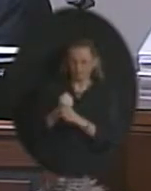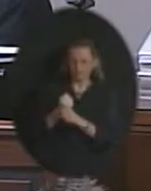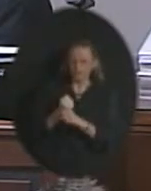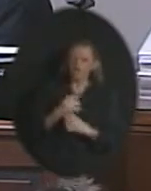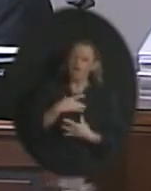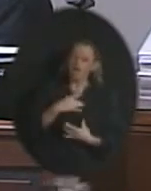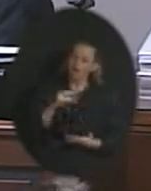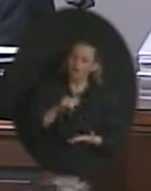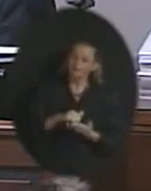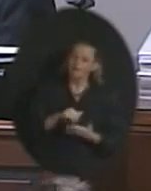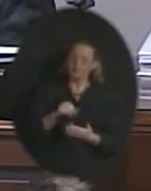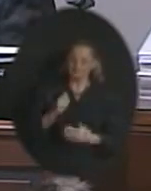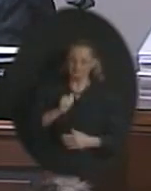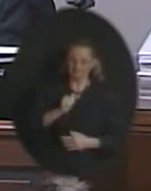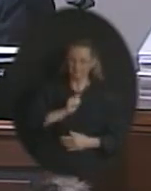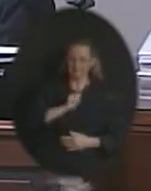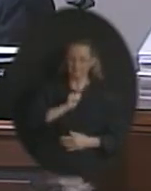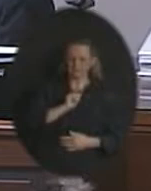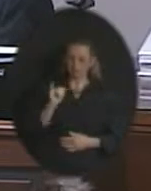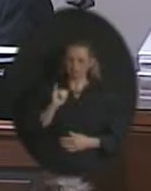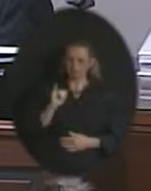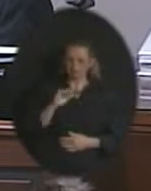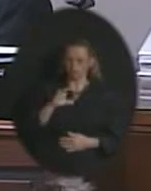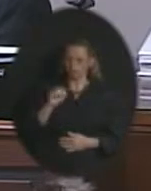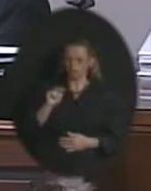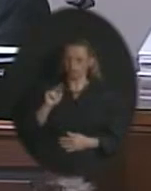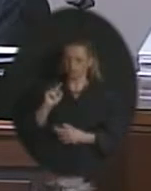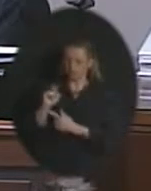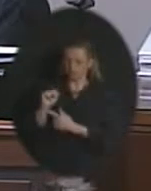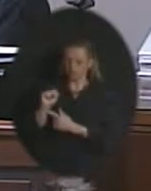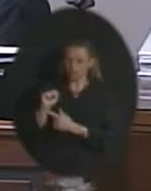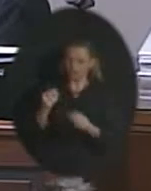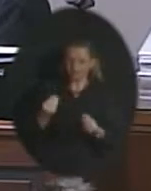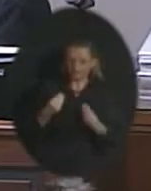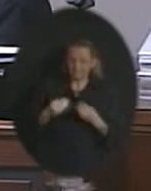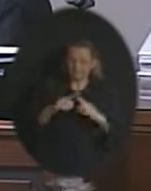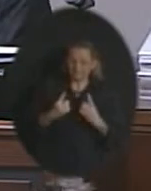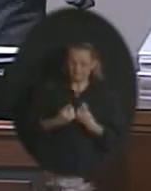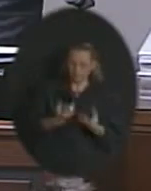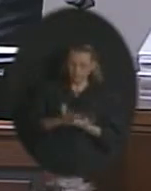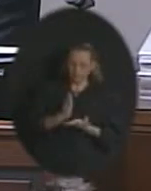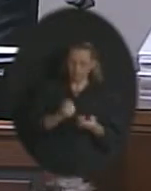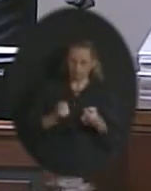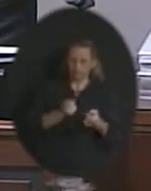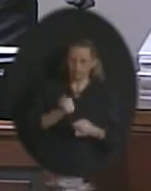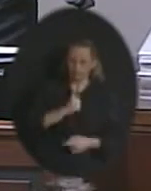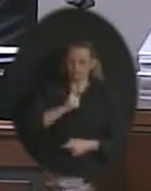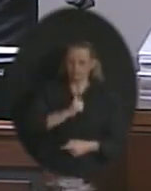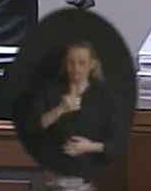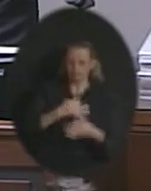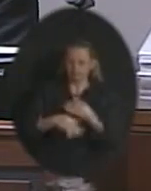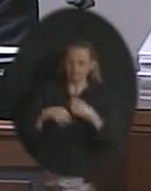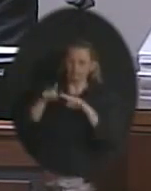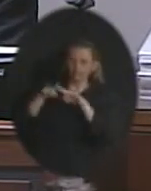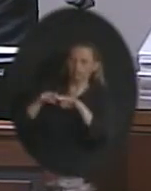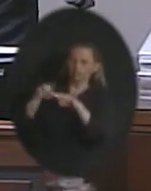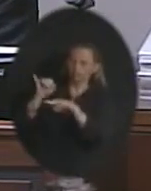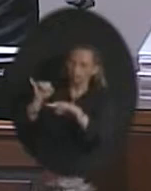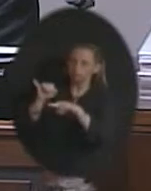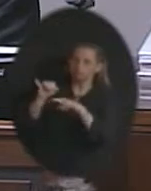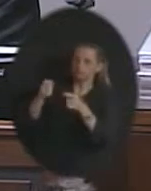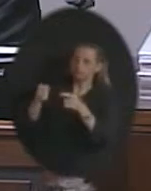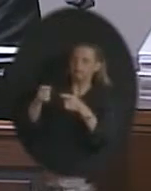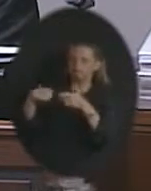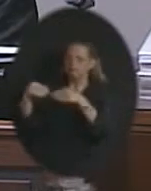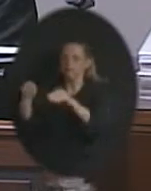self-insured retention, which actually gives the right of the district to really manage their claim from dollar one instead of handing it off to an insurance company to manage it and maybe sell it when